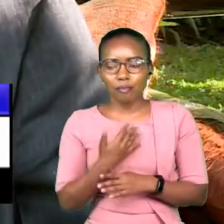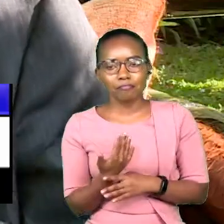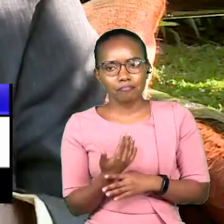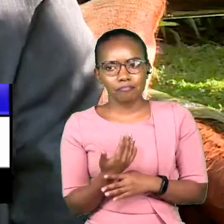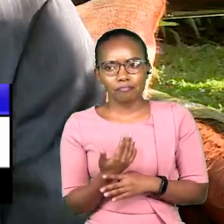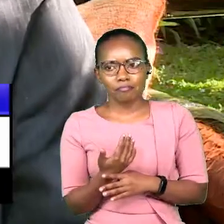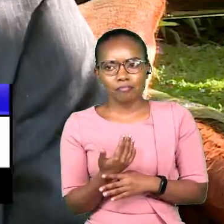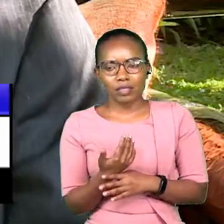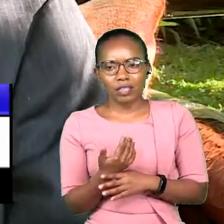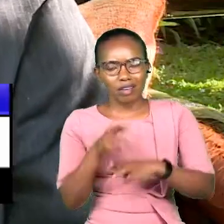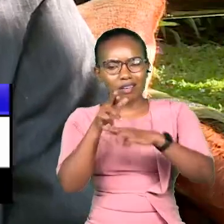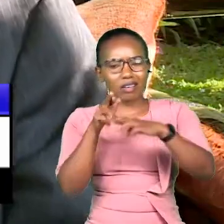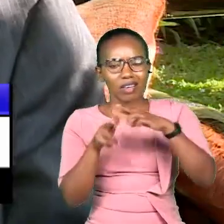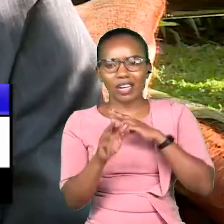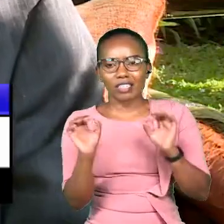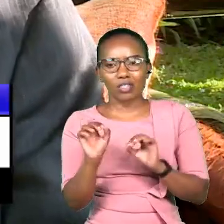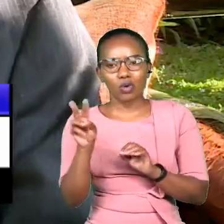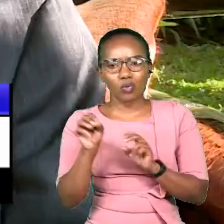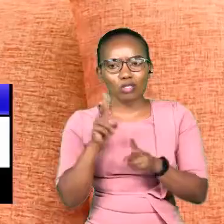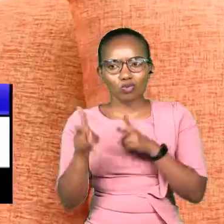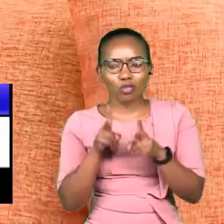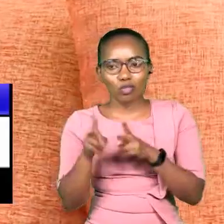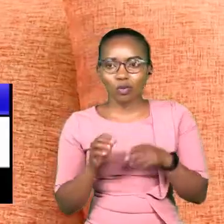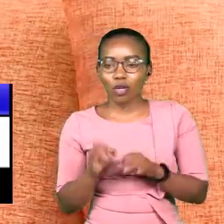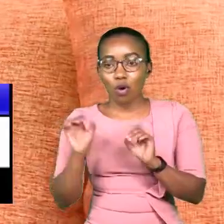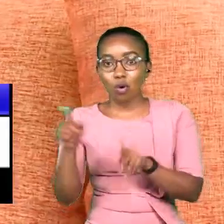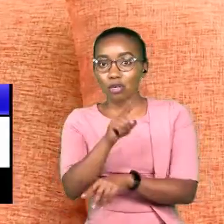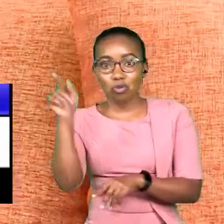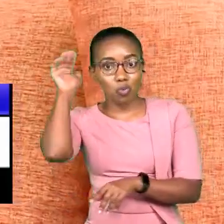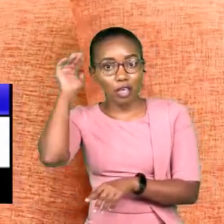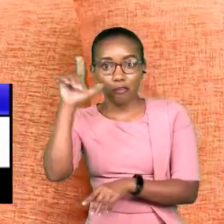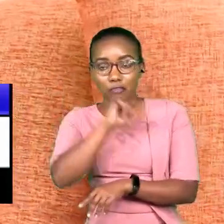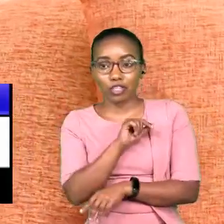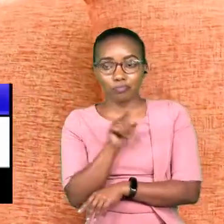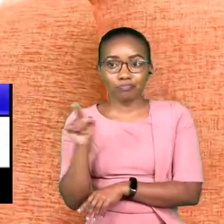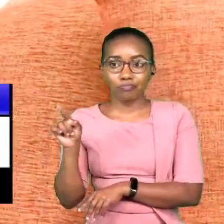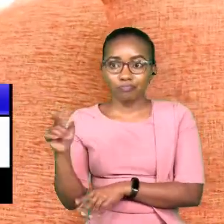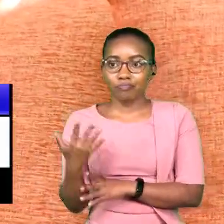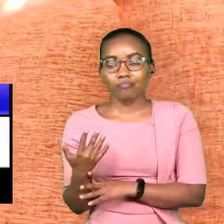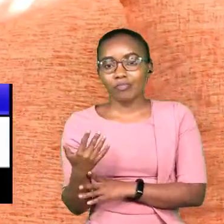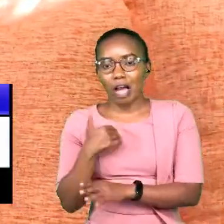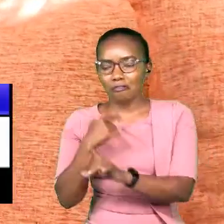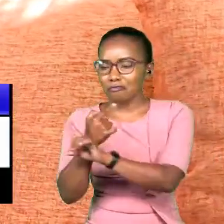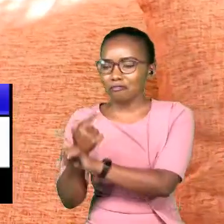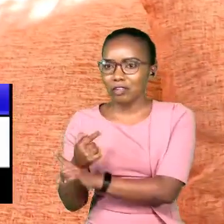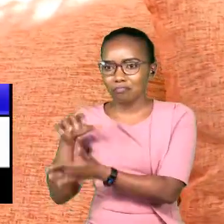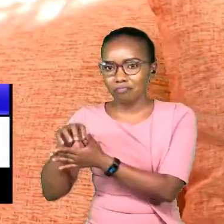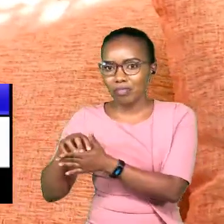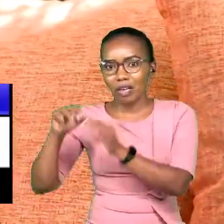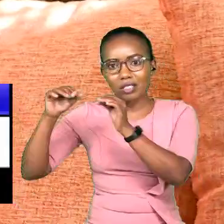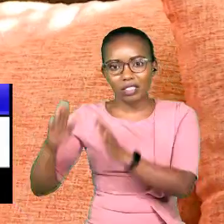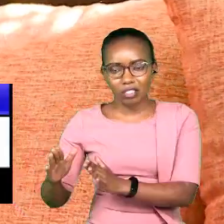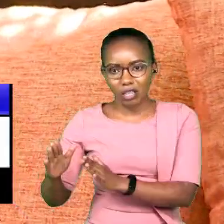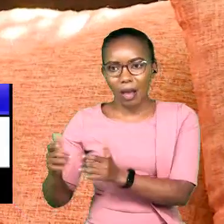not again regret in 2022 and following. Well, you've heard it all from the man who wears many hats, from a teacher